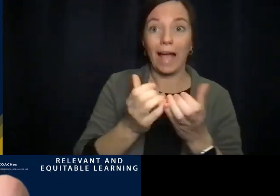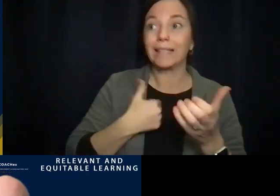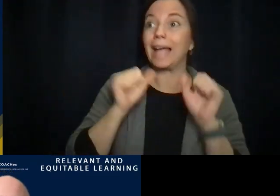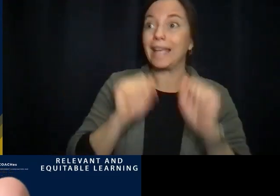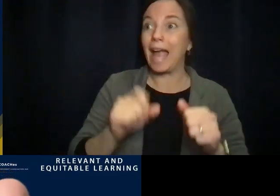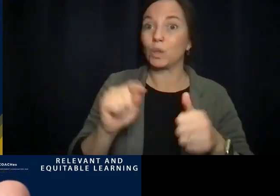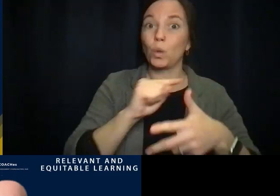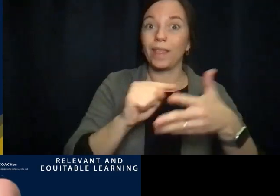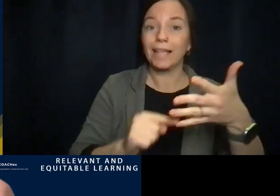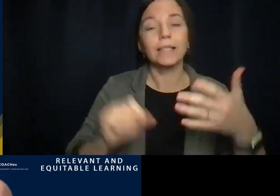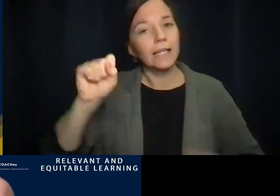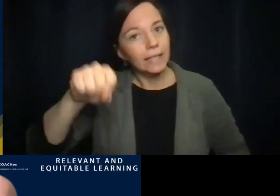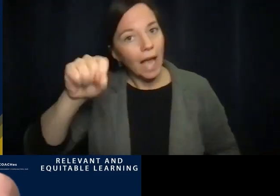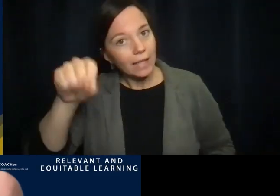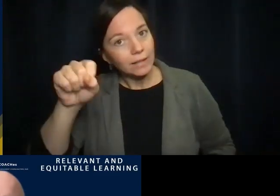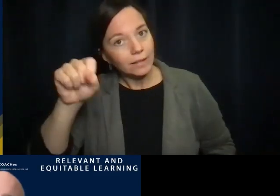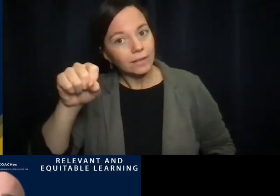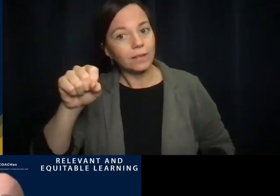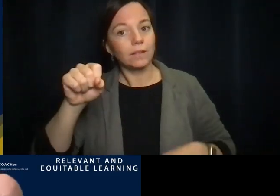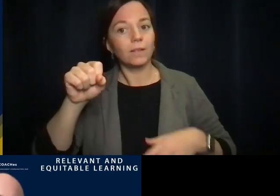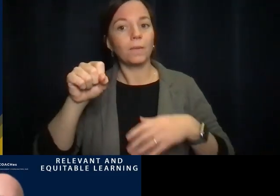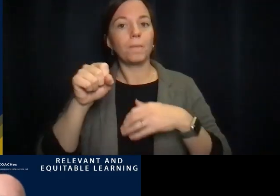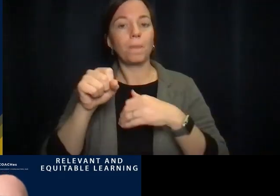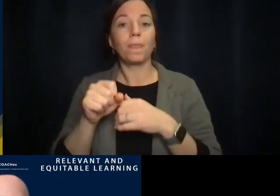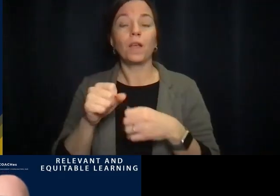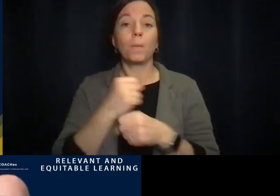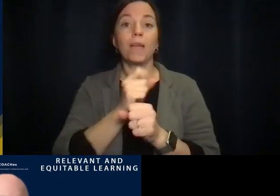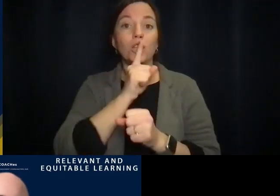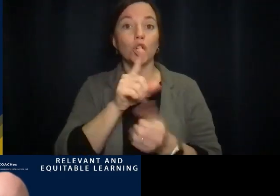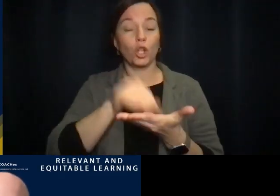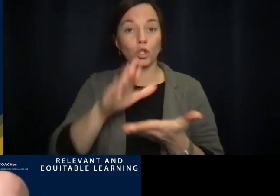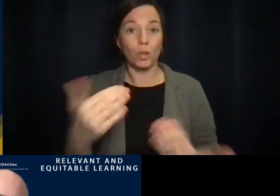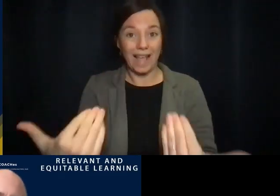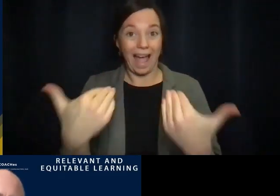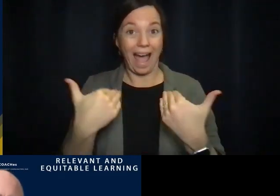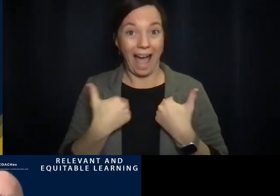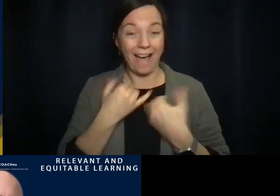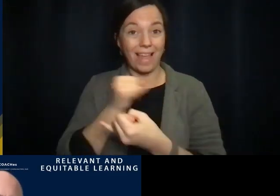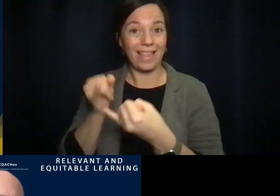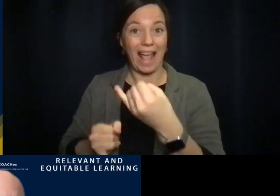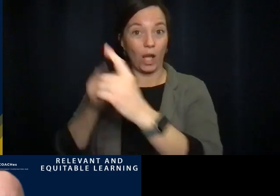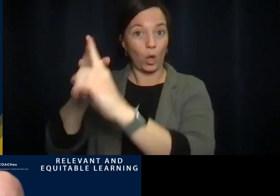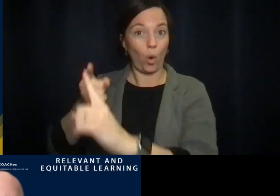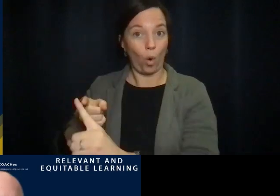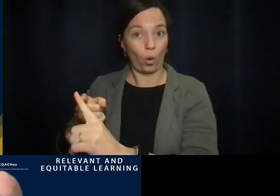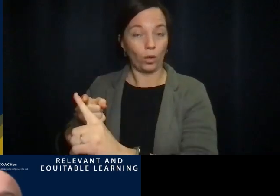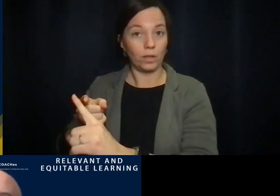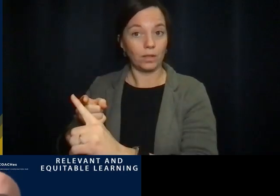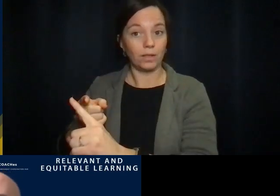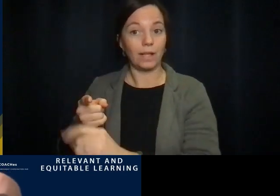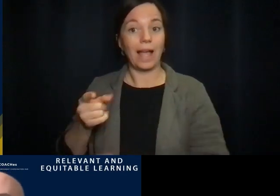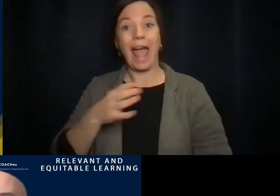almost setting them to a trajectory, like to the end game to say, you know, by the end of this point, and then these skills